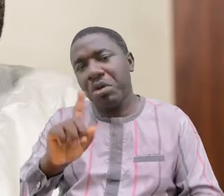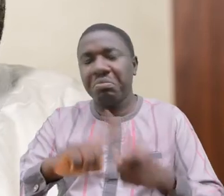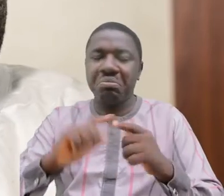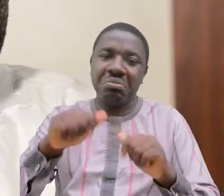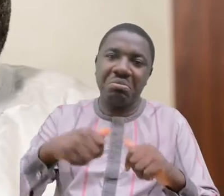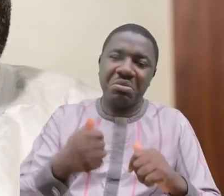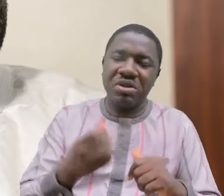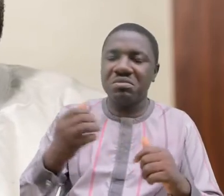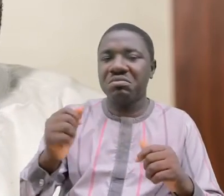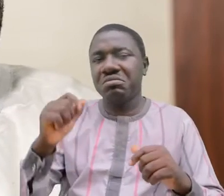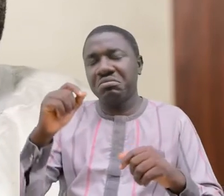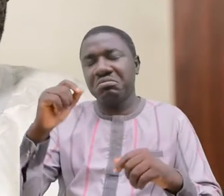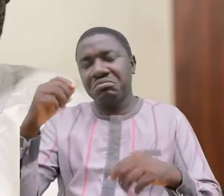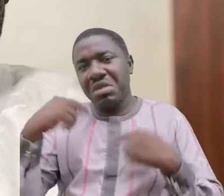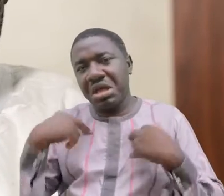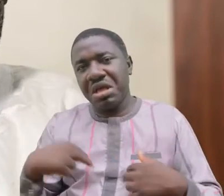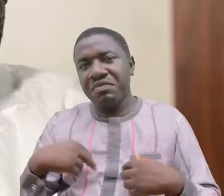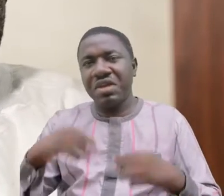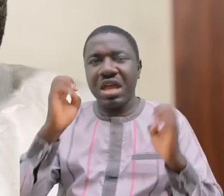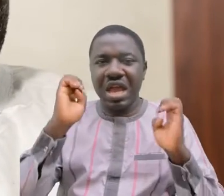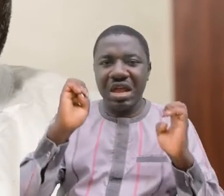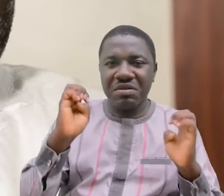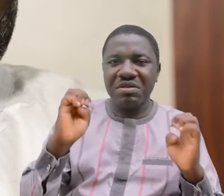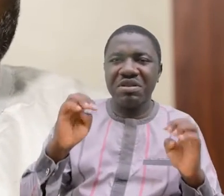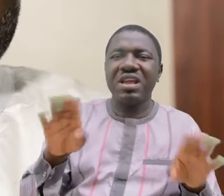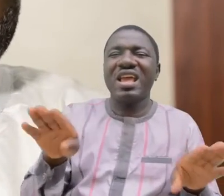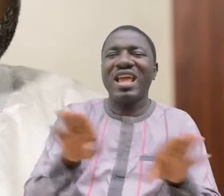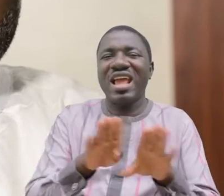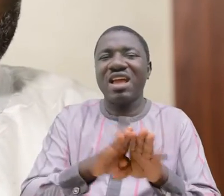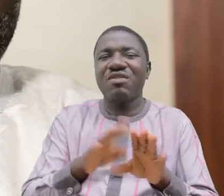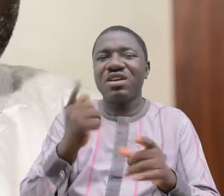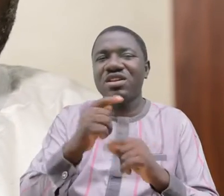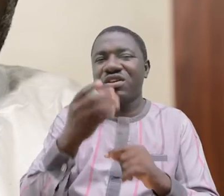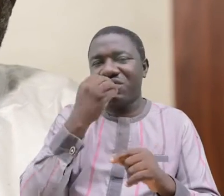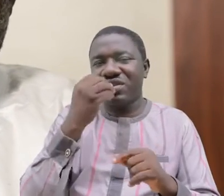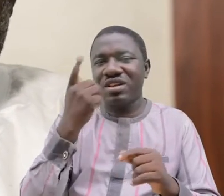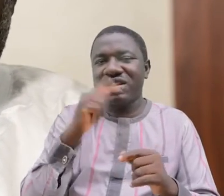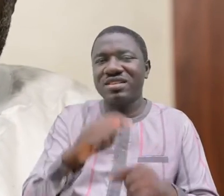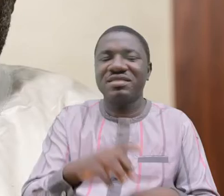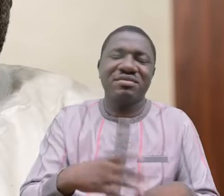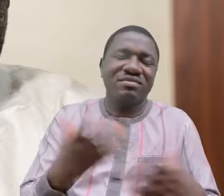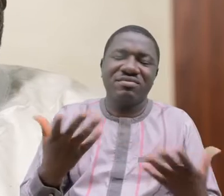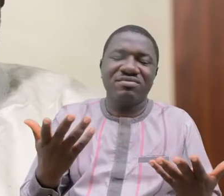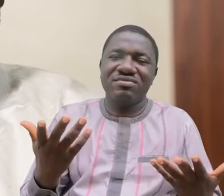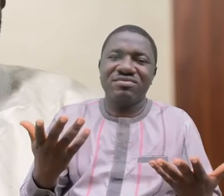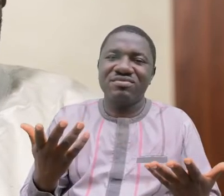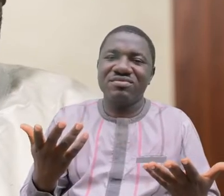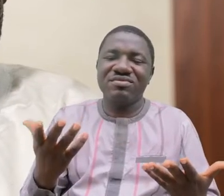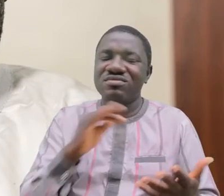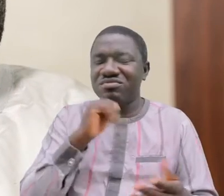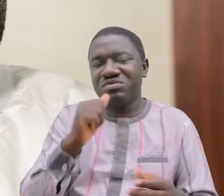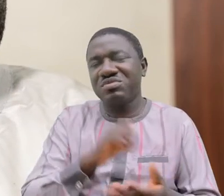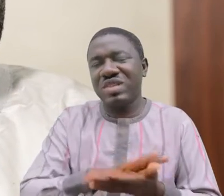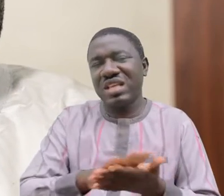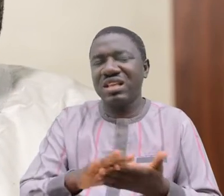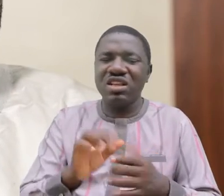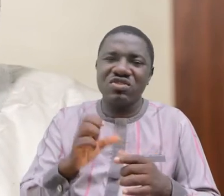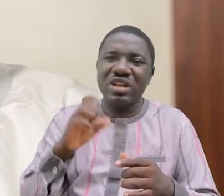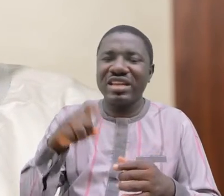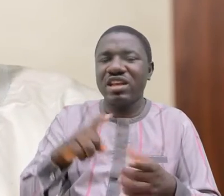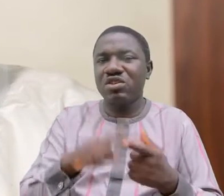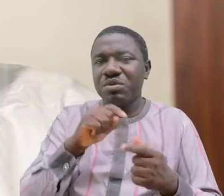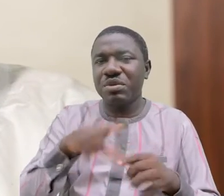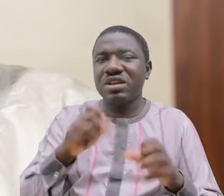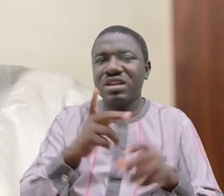other. Health-wise, educational-wise, even the food they eat, nutritionally, so they need